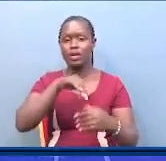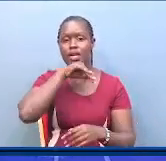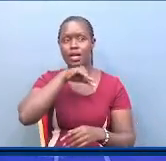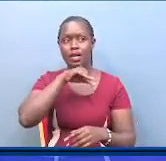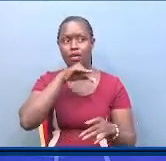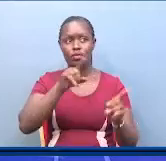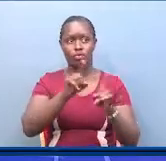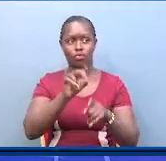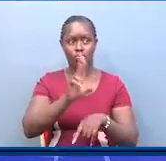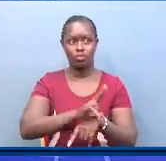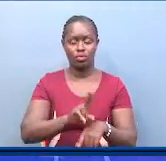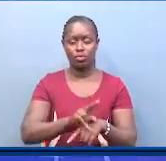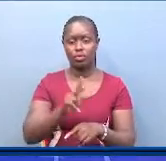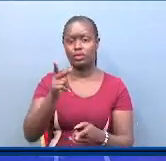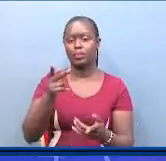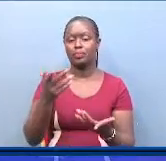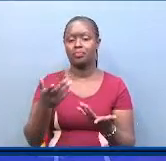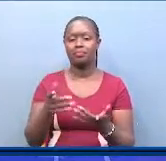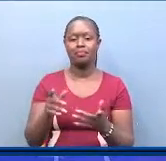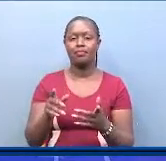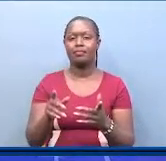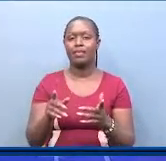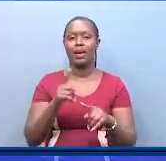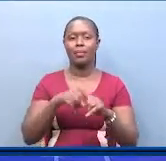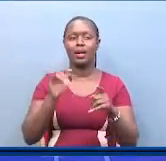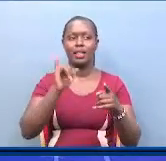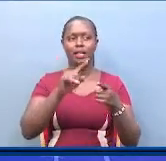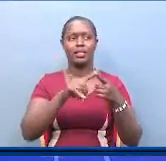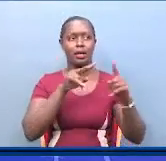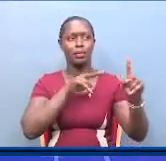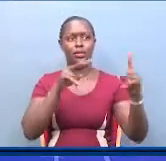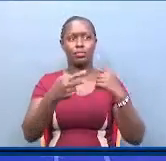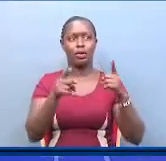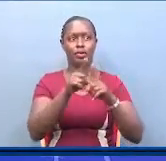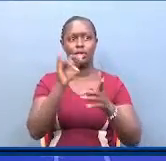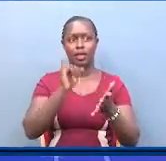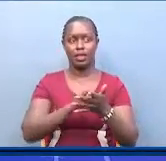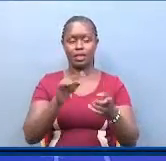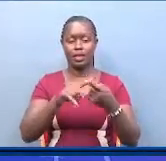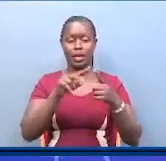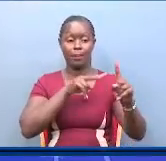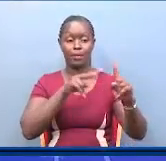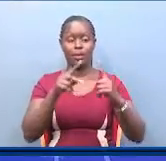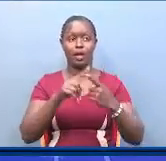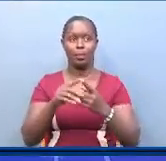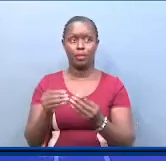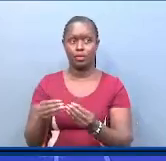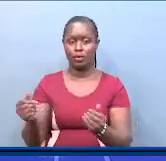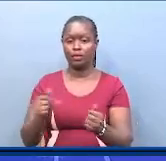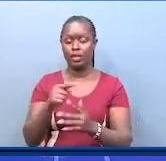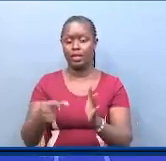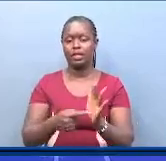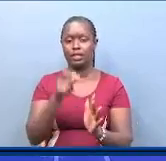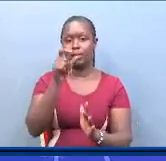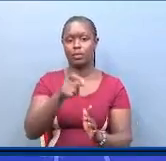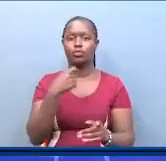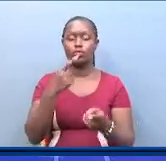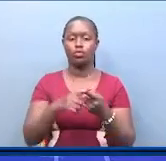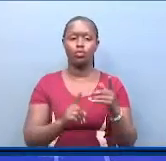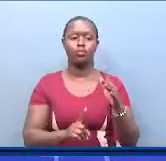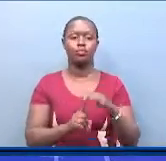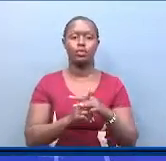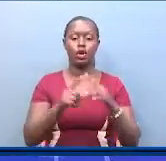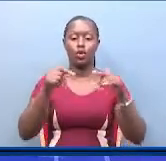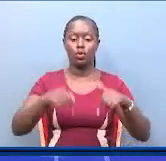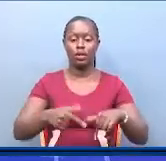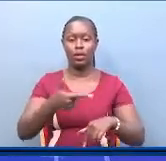called, Kimodo, you know. And you know, it is a perception, and that perception can actually be clean because it is somebody who came up with it. Mm-hmm. So today,